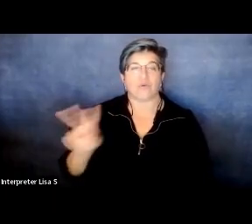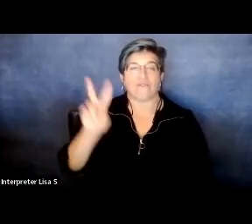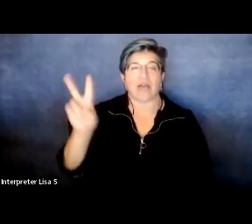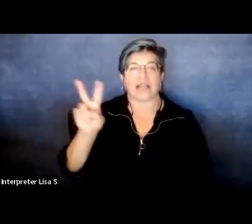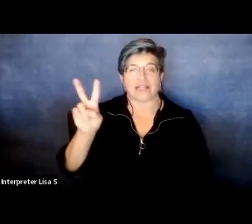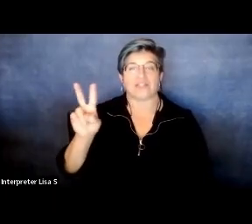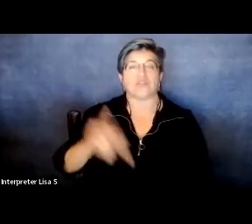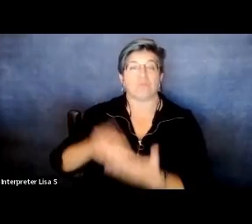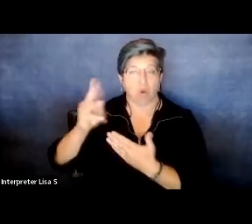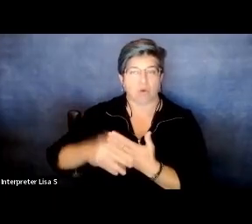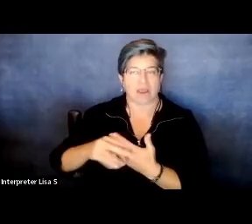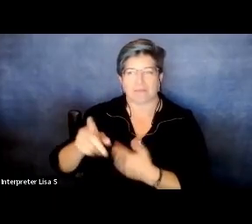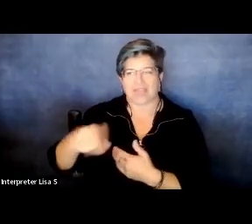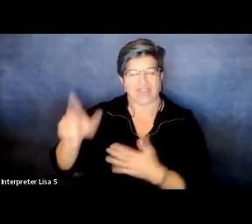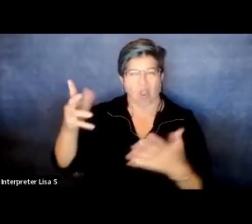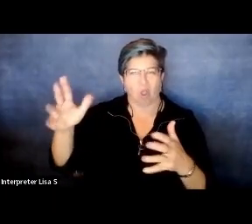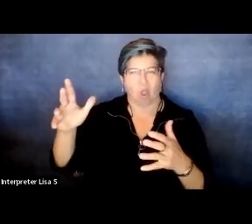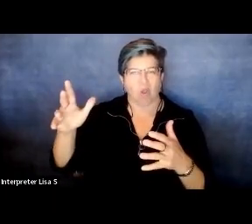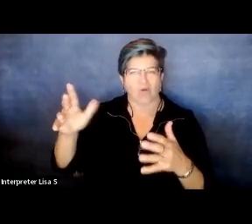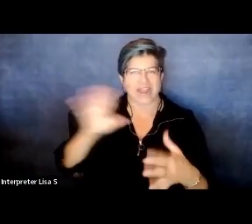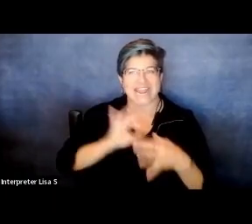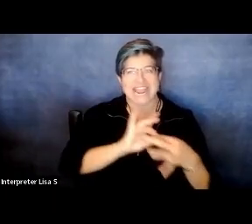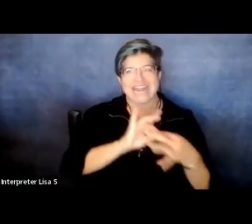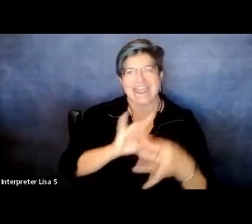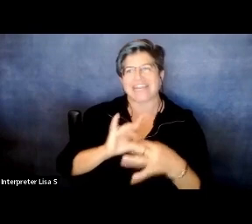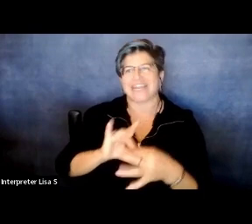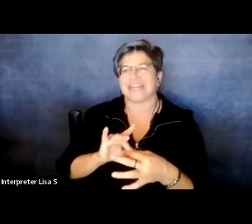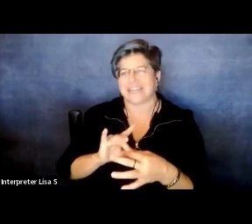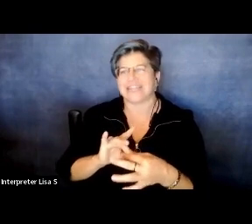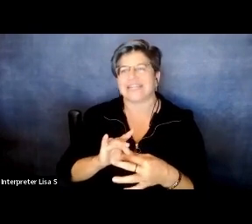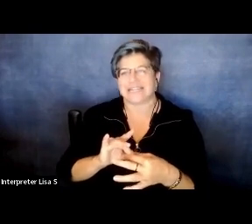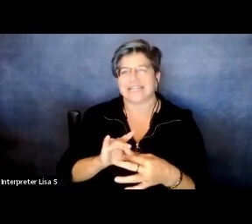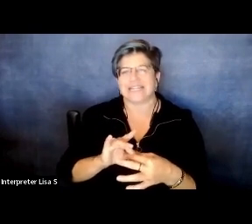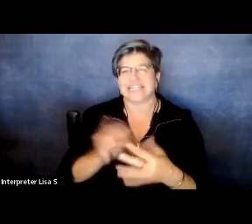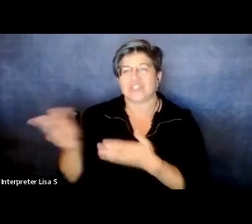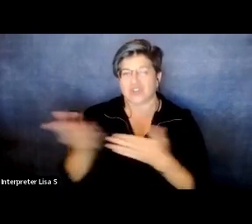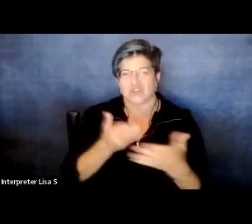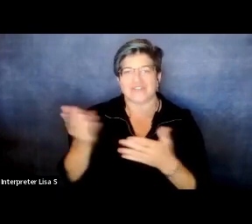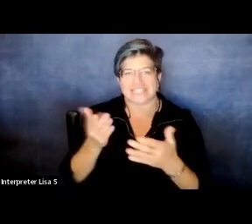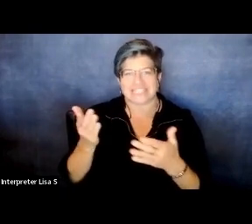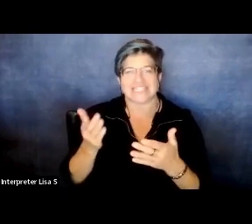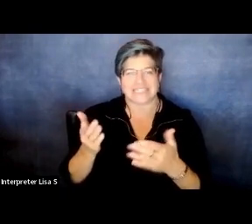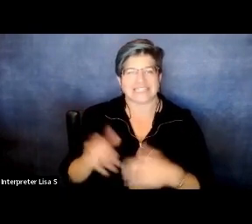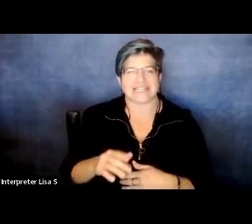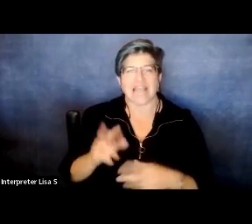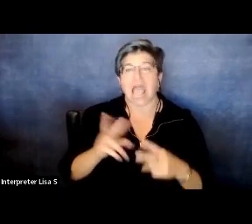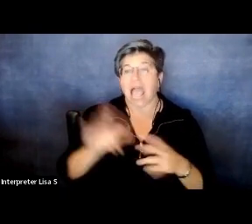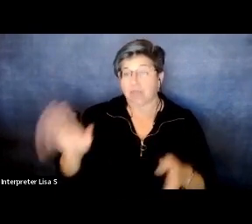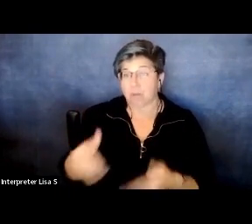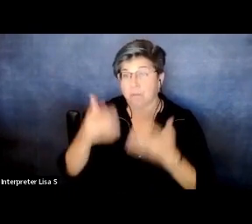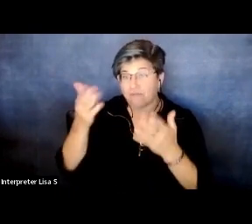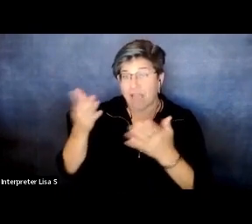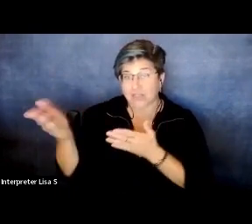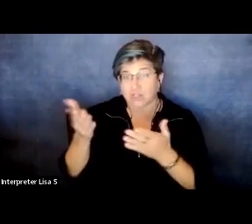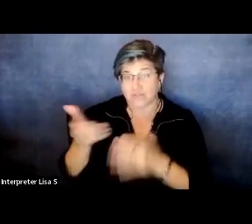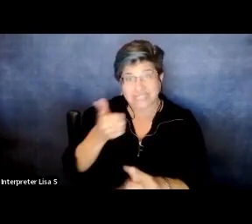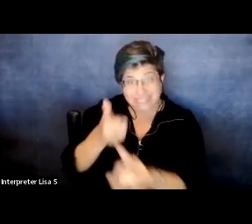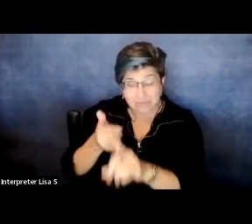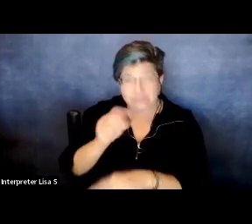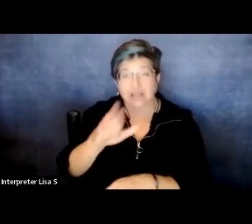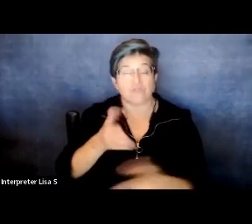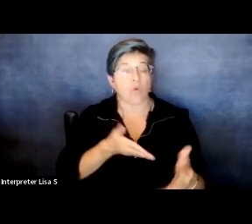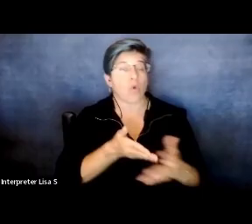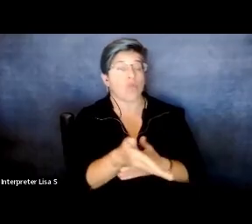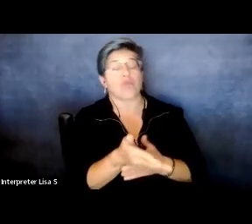um, because they are already so connected to services, either providing them themselves or